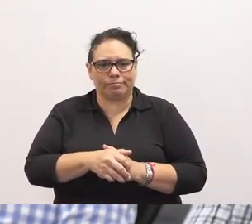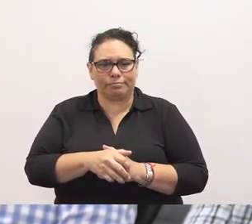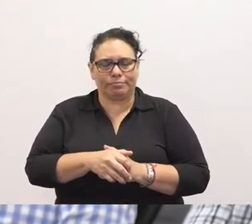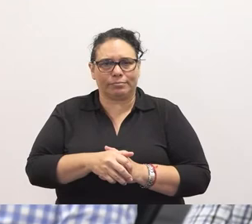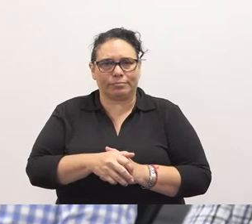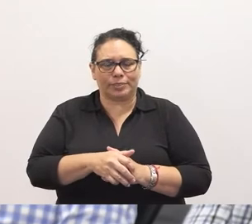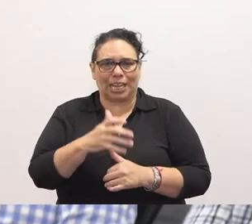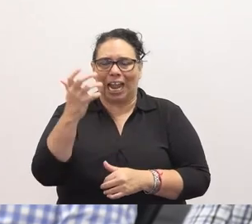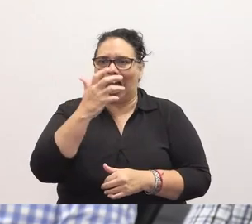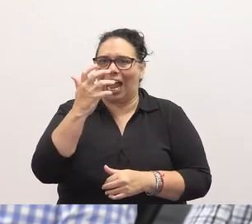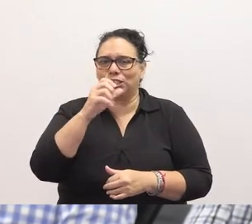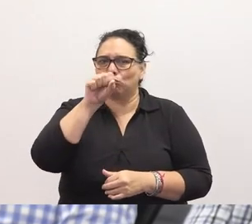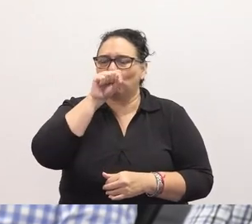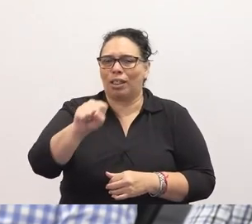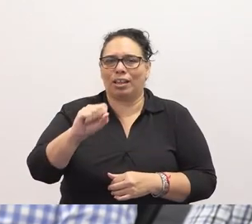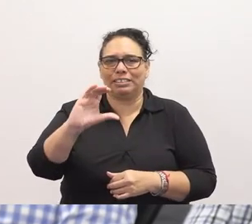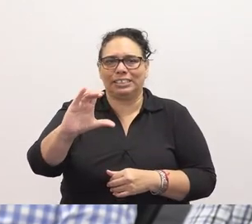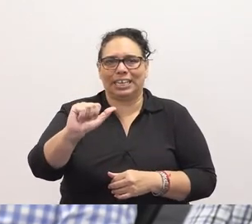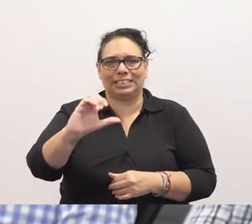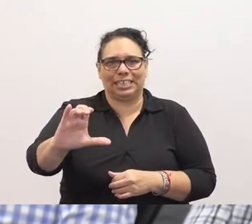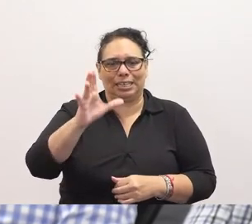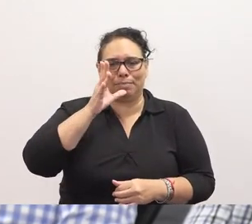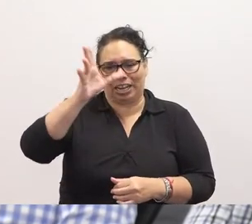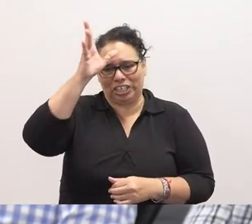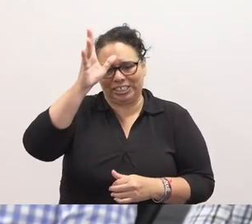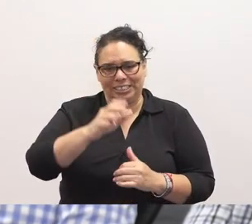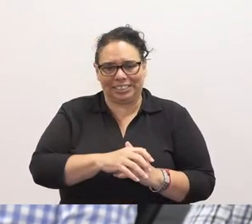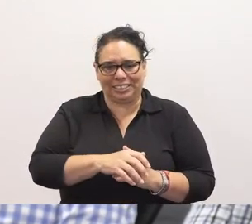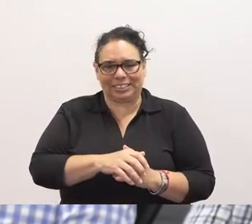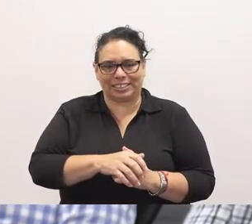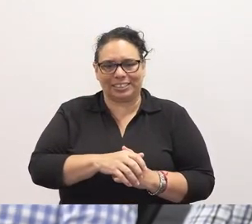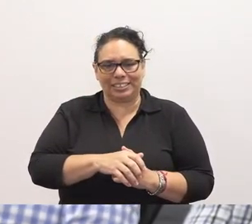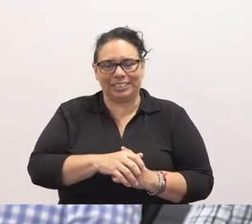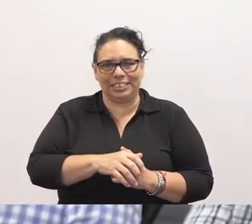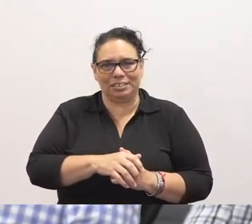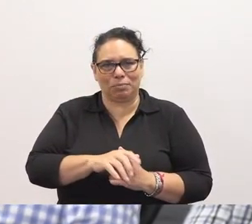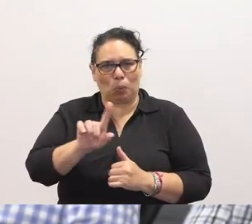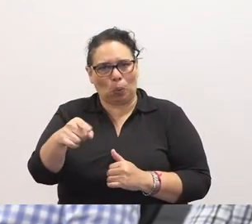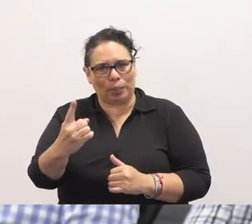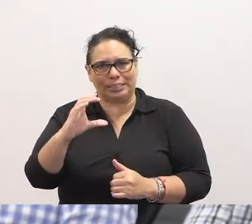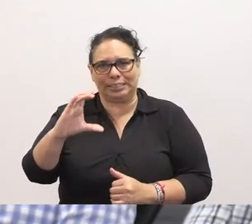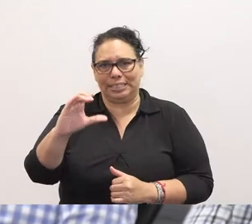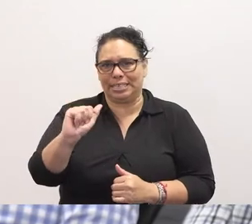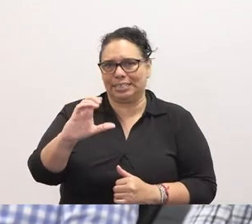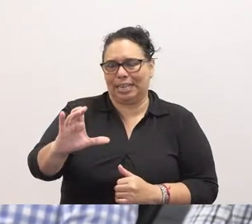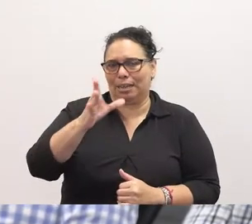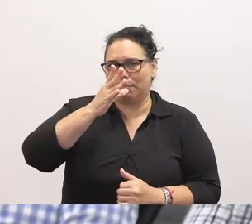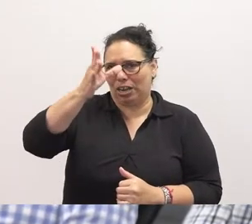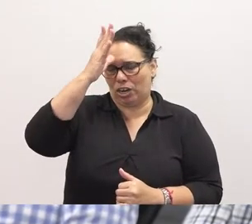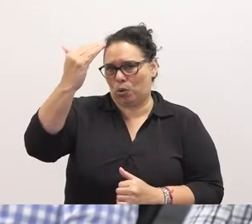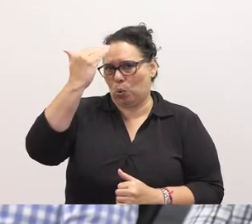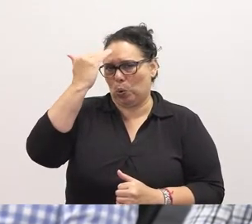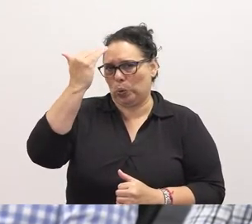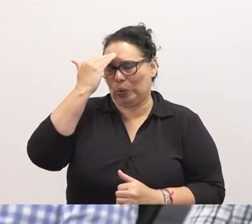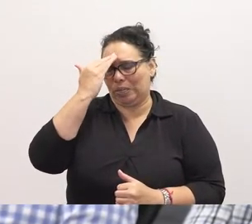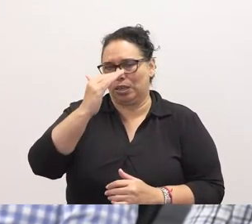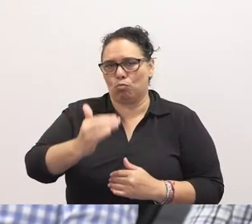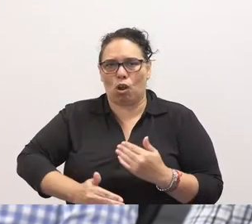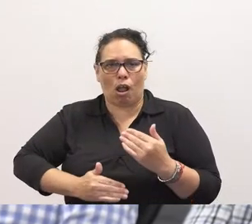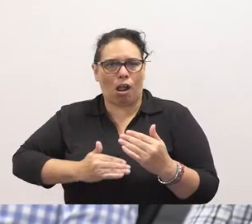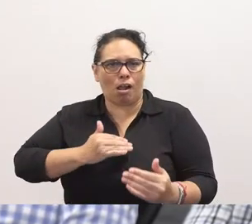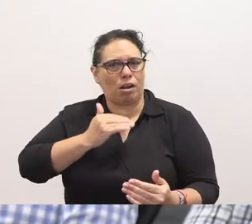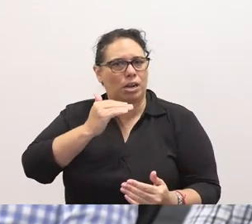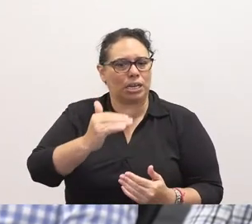gosh, I love CAC parents. Only a CAC parent knows that sometimes progress looks